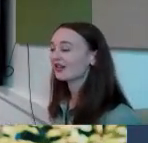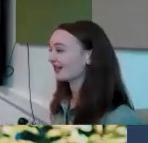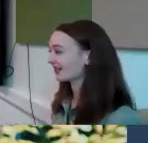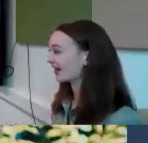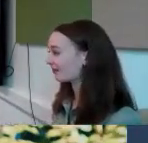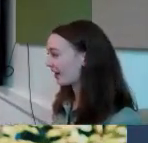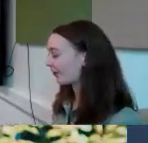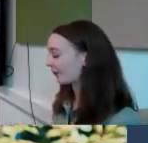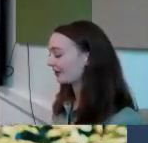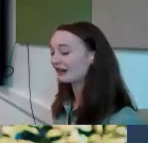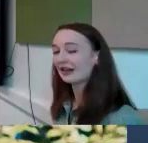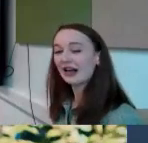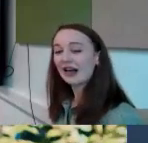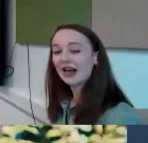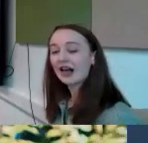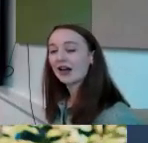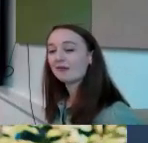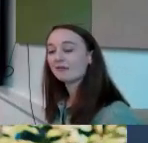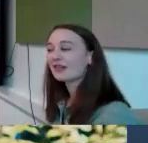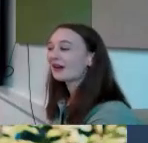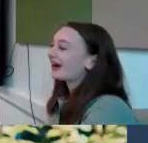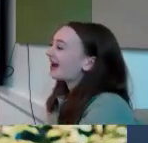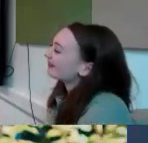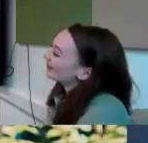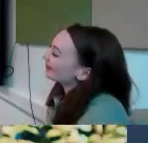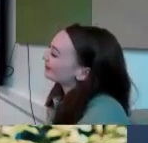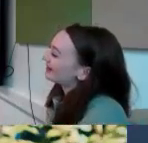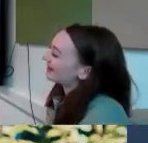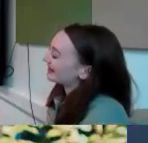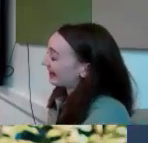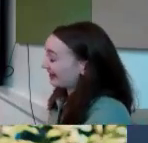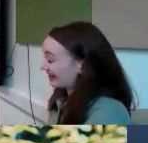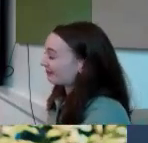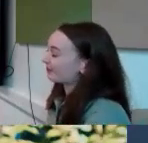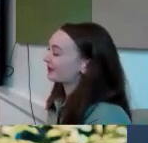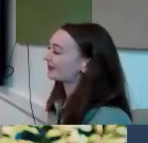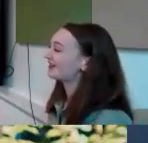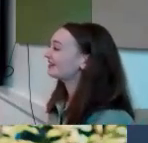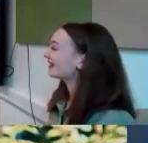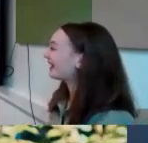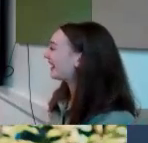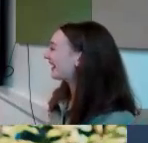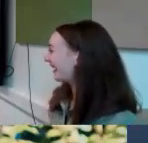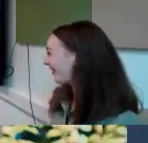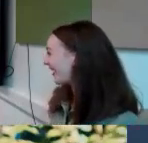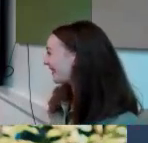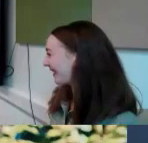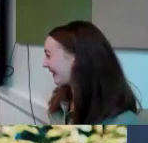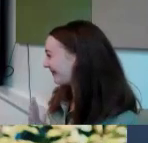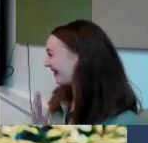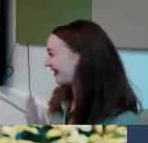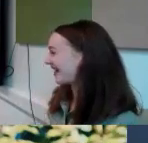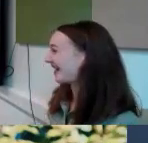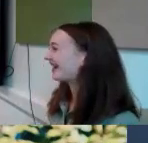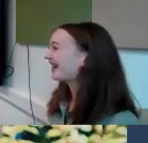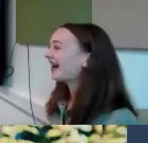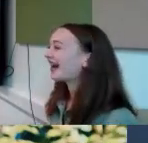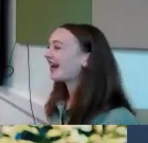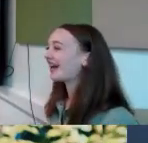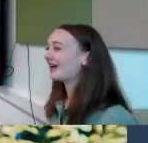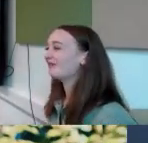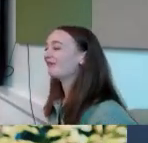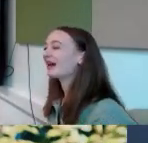limiting conditions like my own. So I haven't always been a disabled person. I acquired my